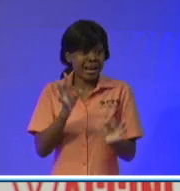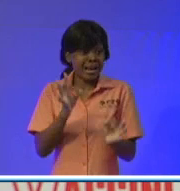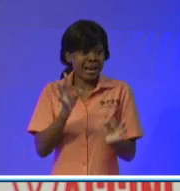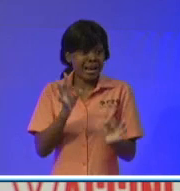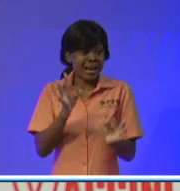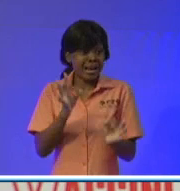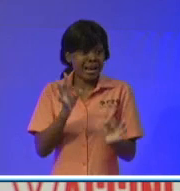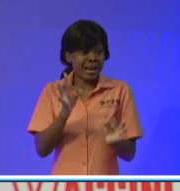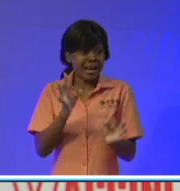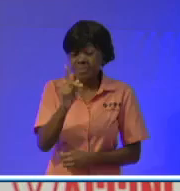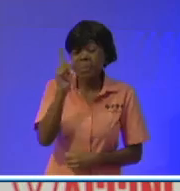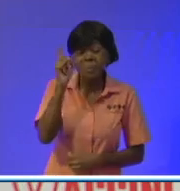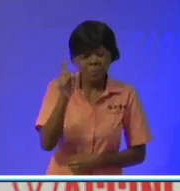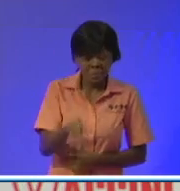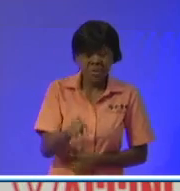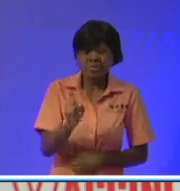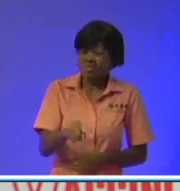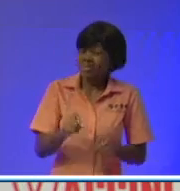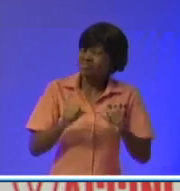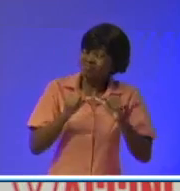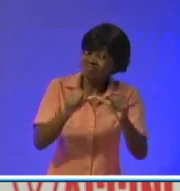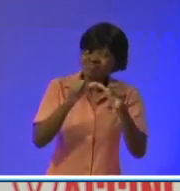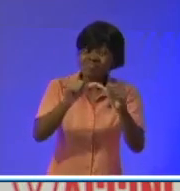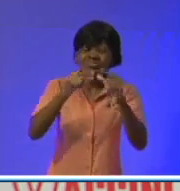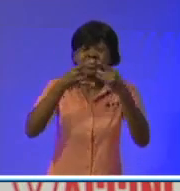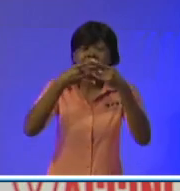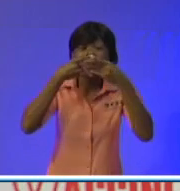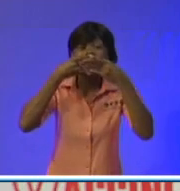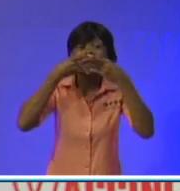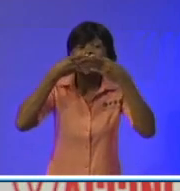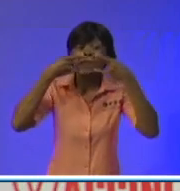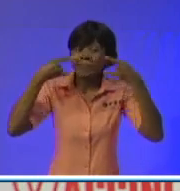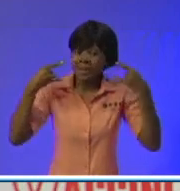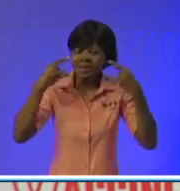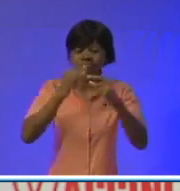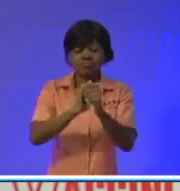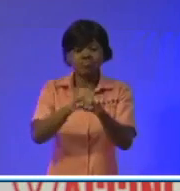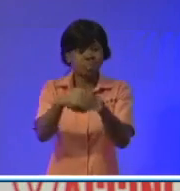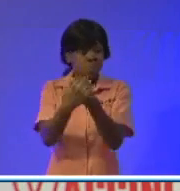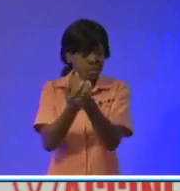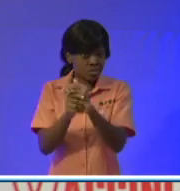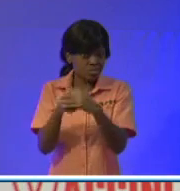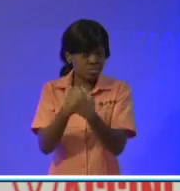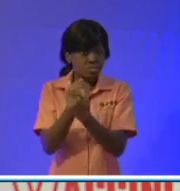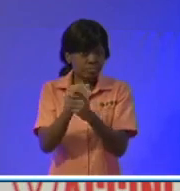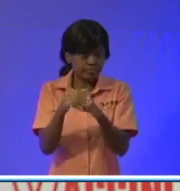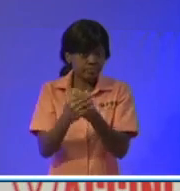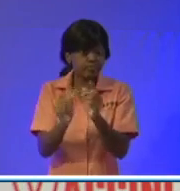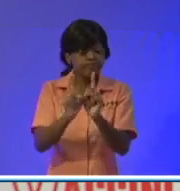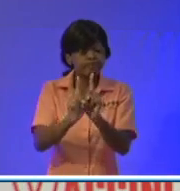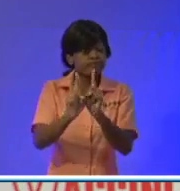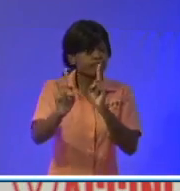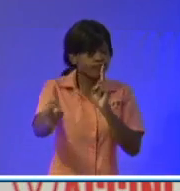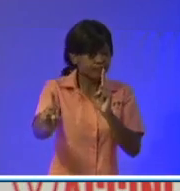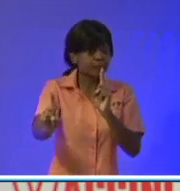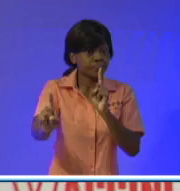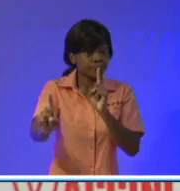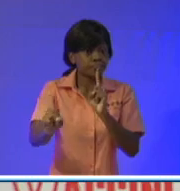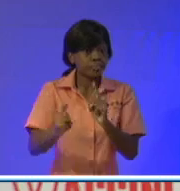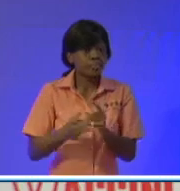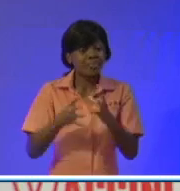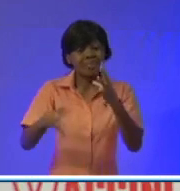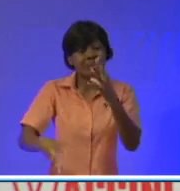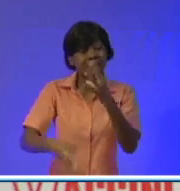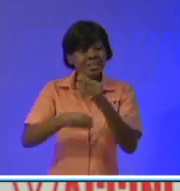washing your hands, social distancing, and thank you for being vaccinated. For the